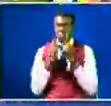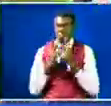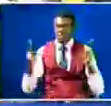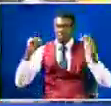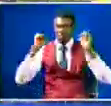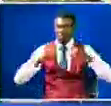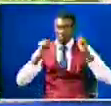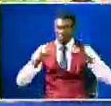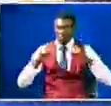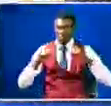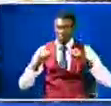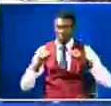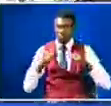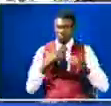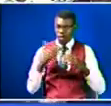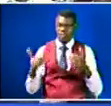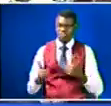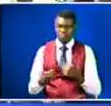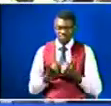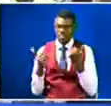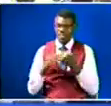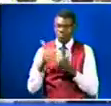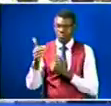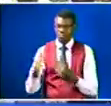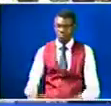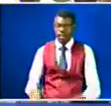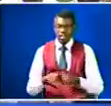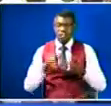to stand the test of time.